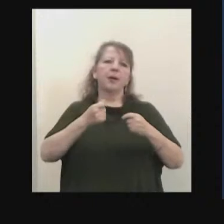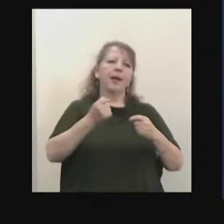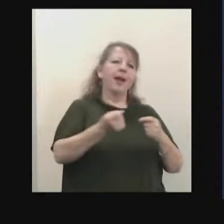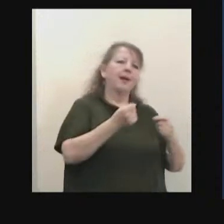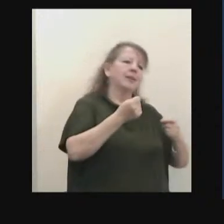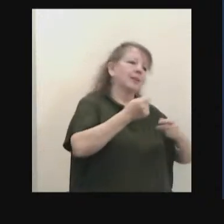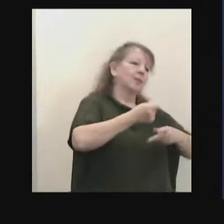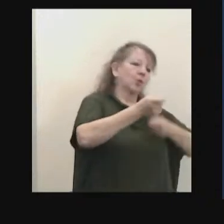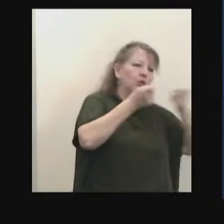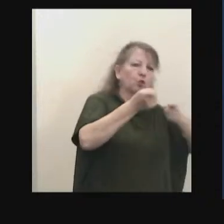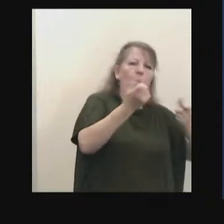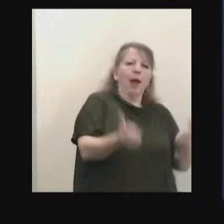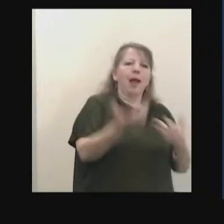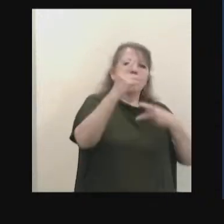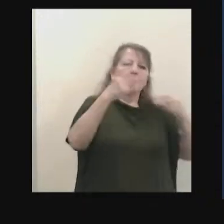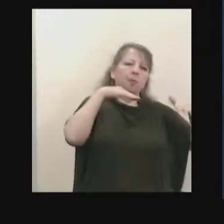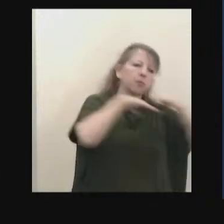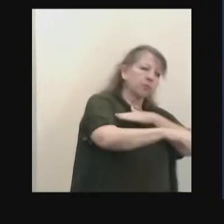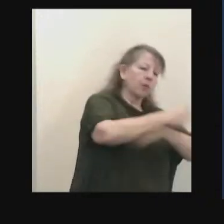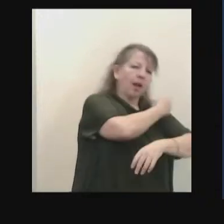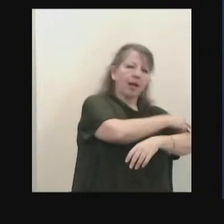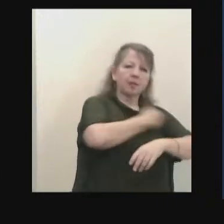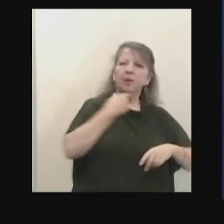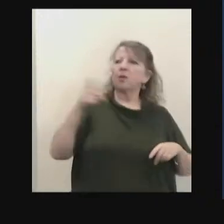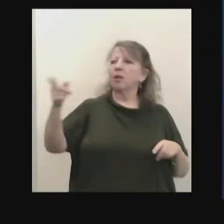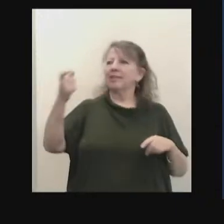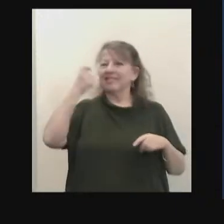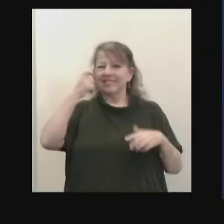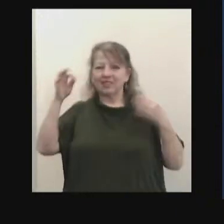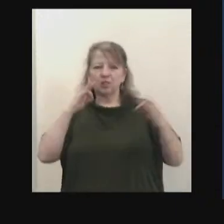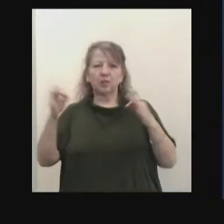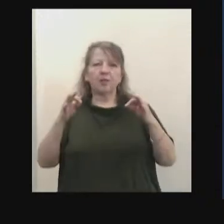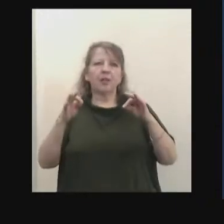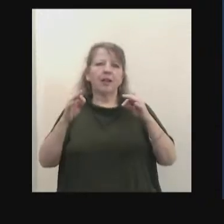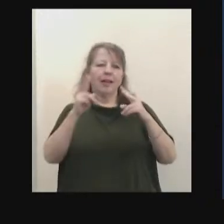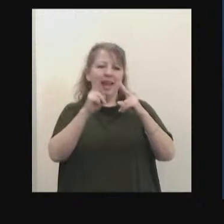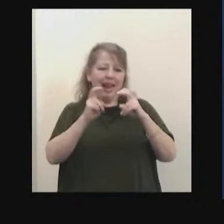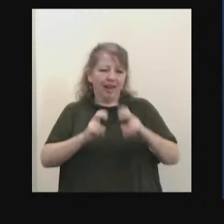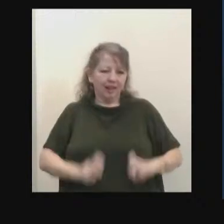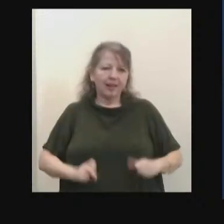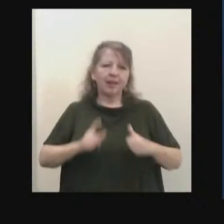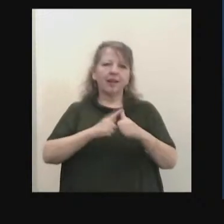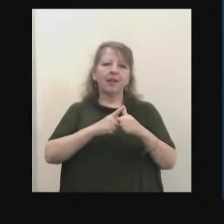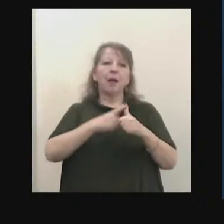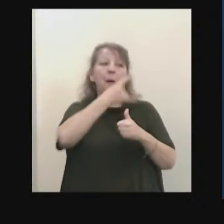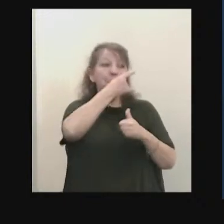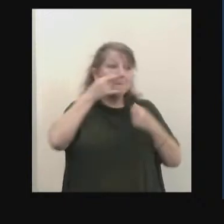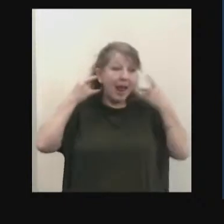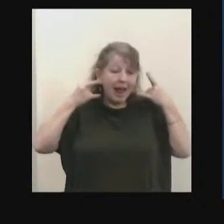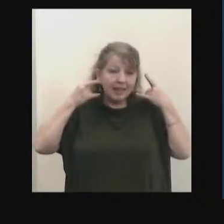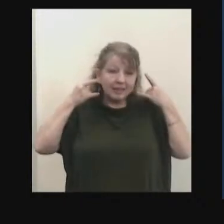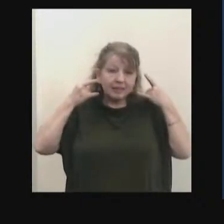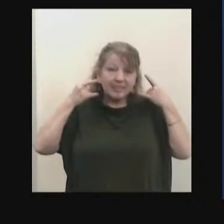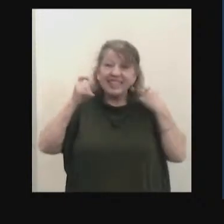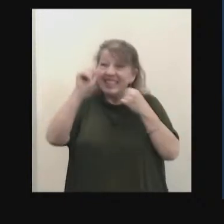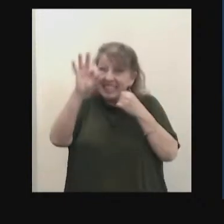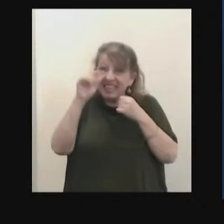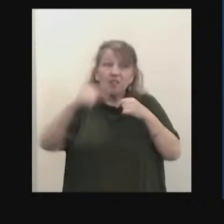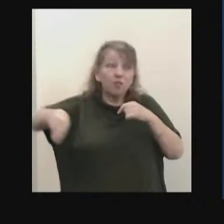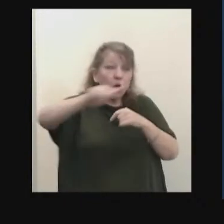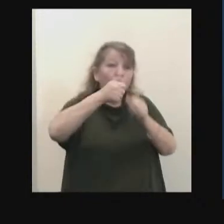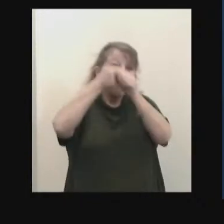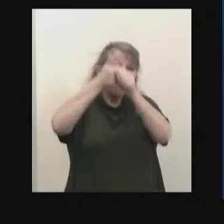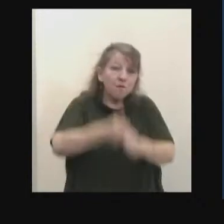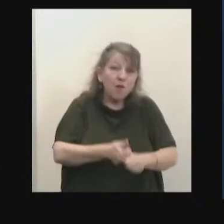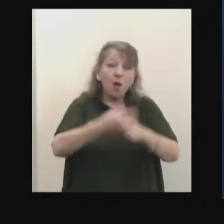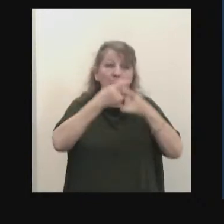showed from the Western New York COVID-19 Analytic Group. The wearing of masks should, if it's followed, reduce the